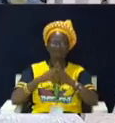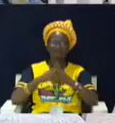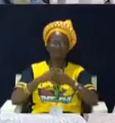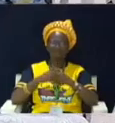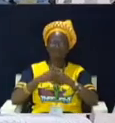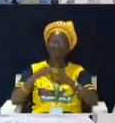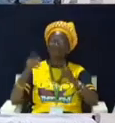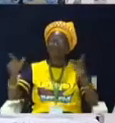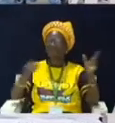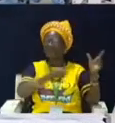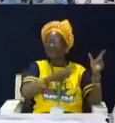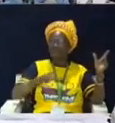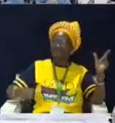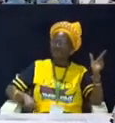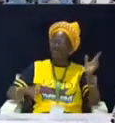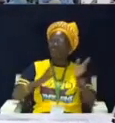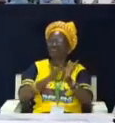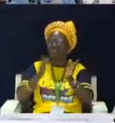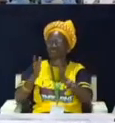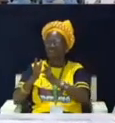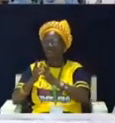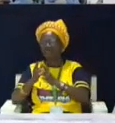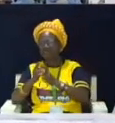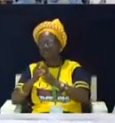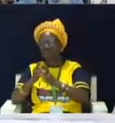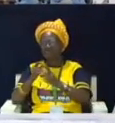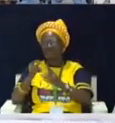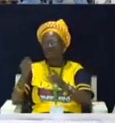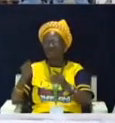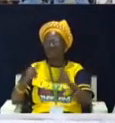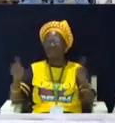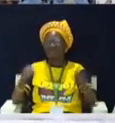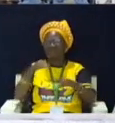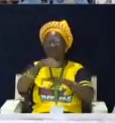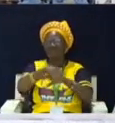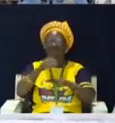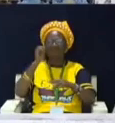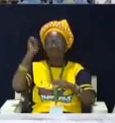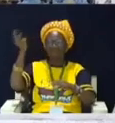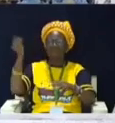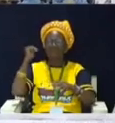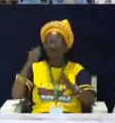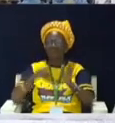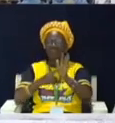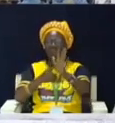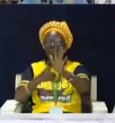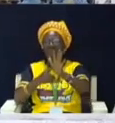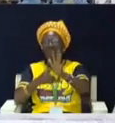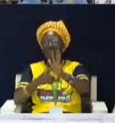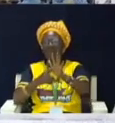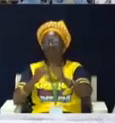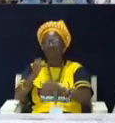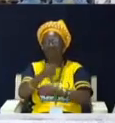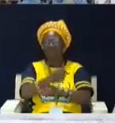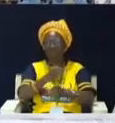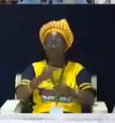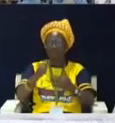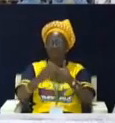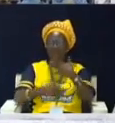The Lord Jesus, the very night in which he was betrayed, took bread.